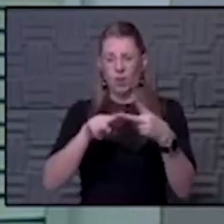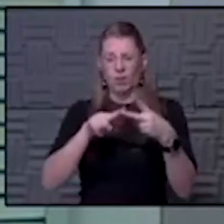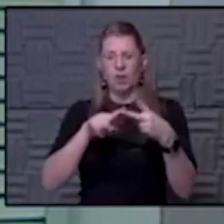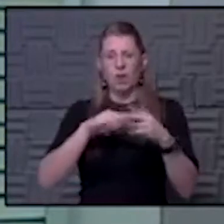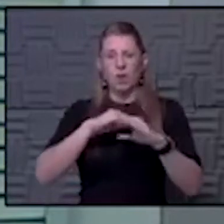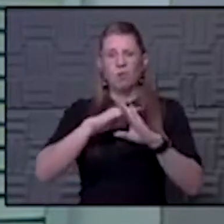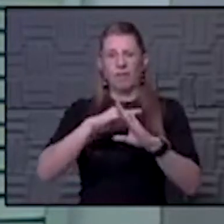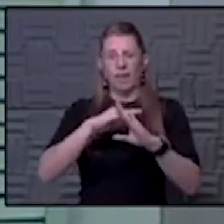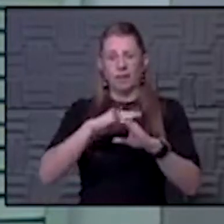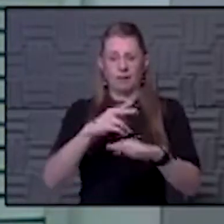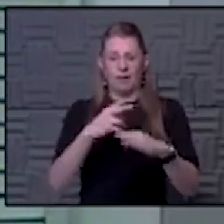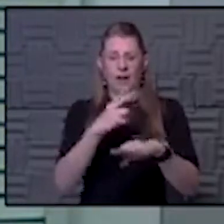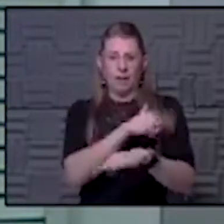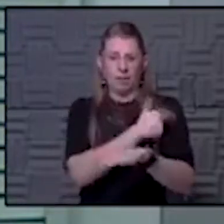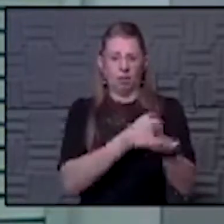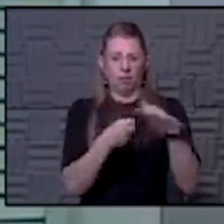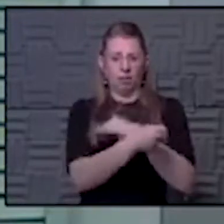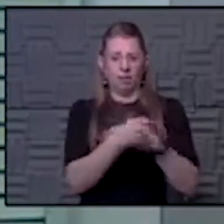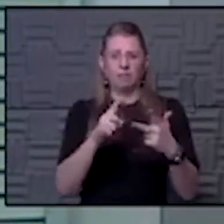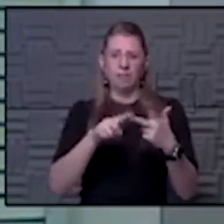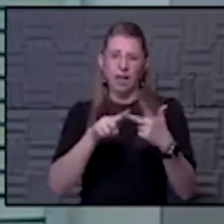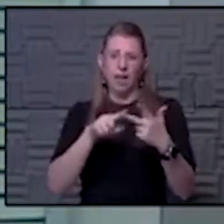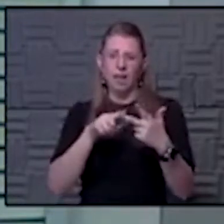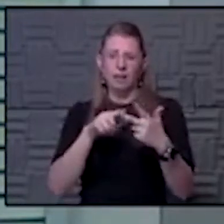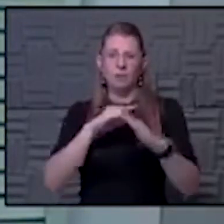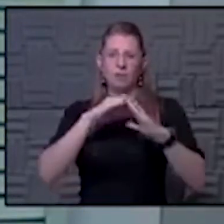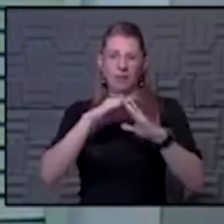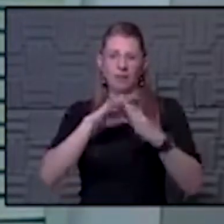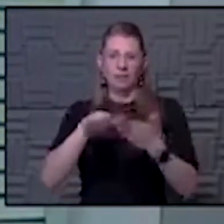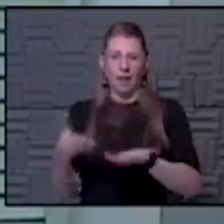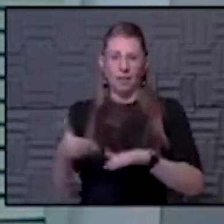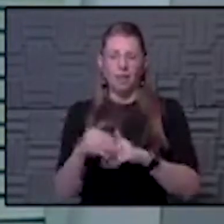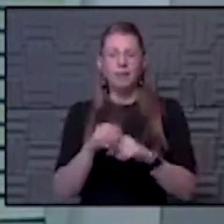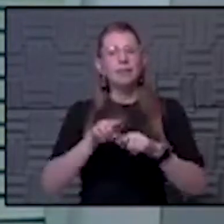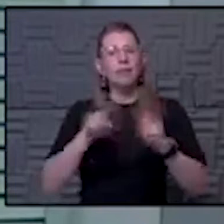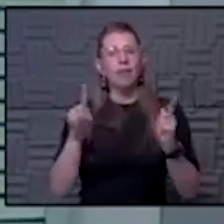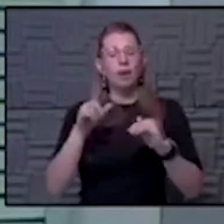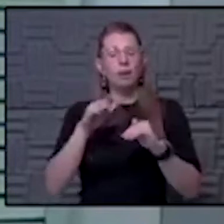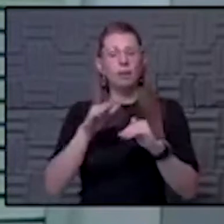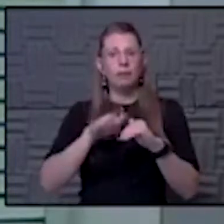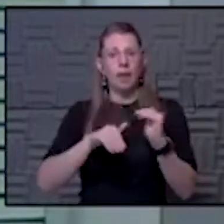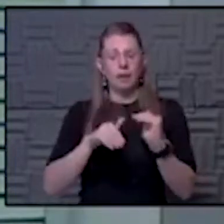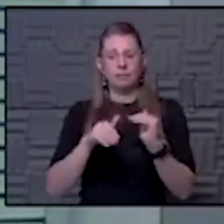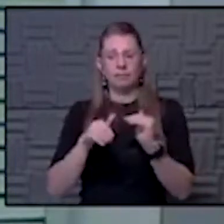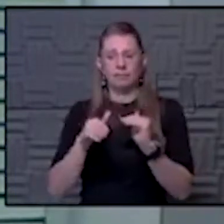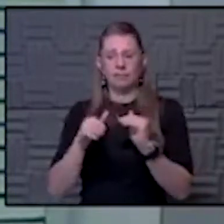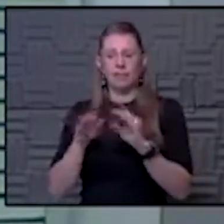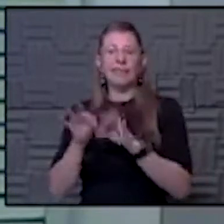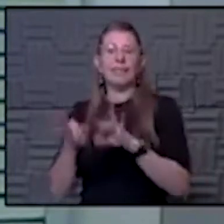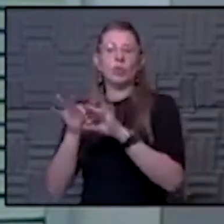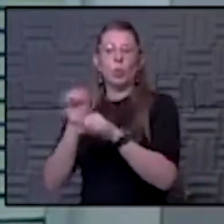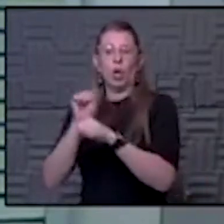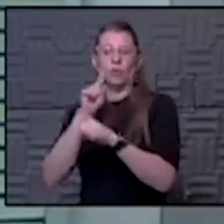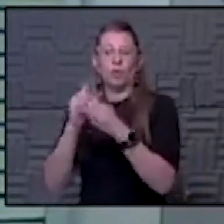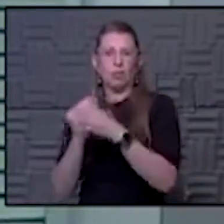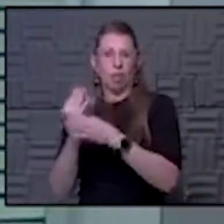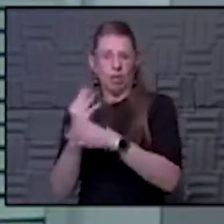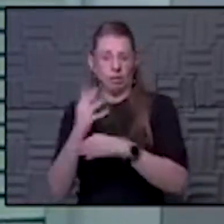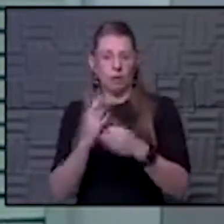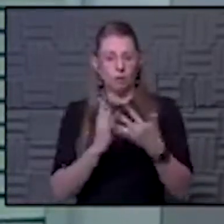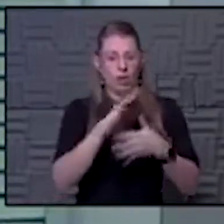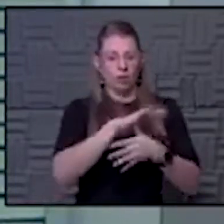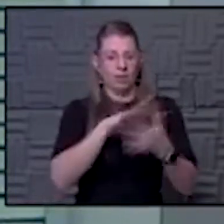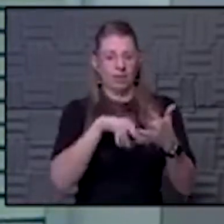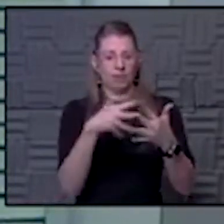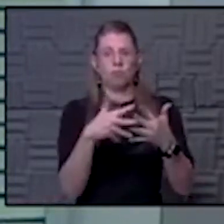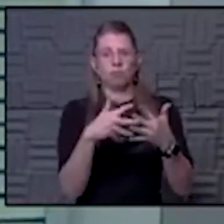prevent deaths. And so that will be a little bit different than what we saw in terms of essential workers in the springtime. So prioritization schedule